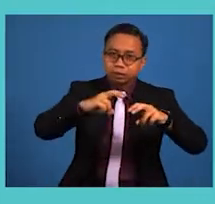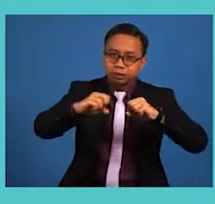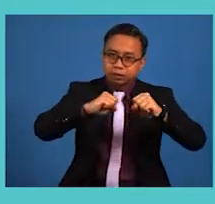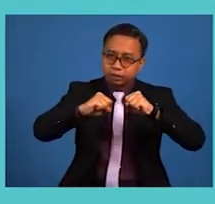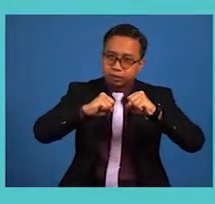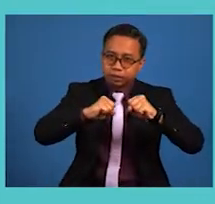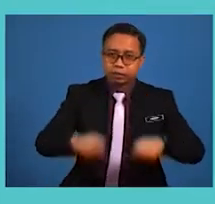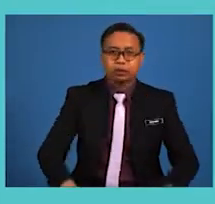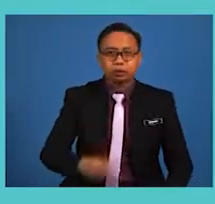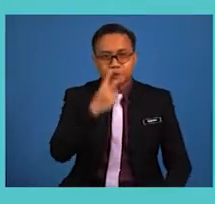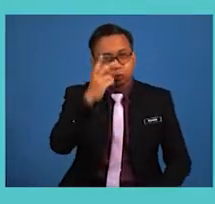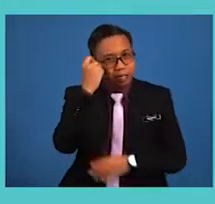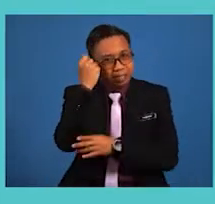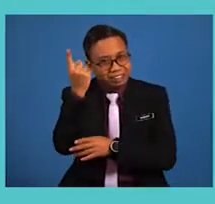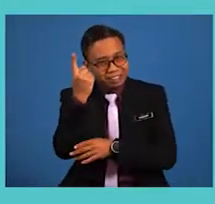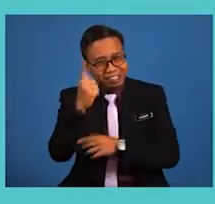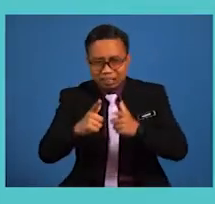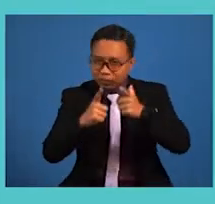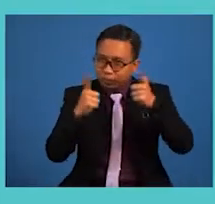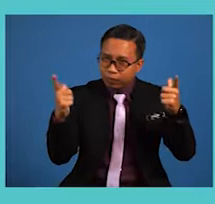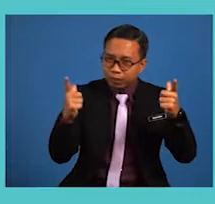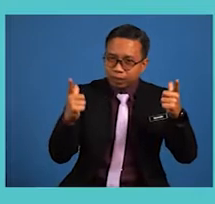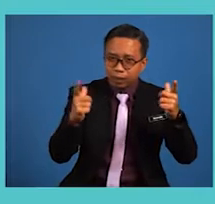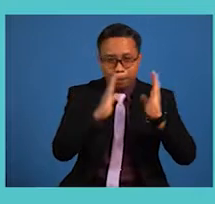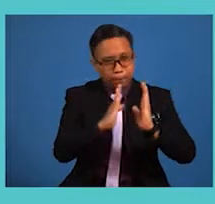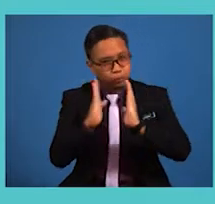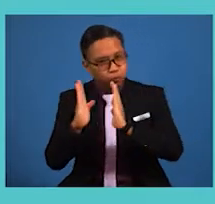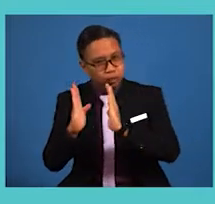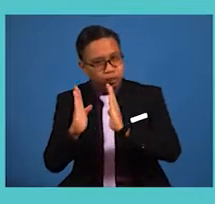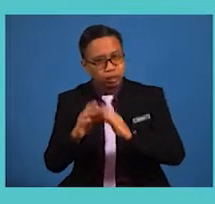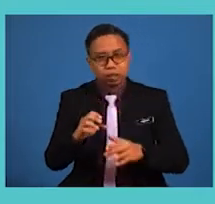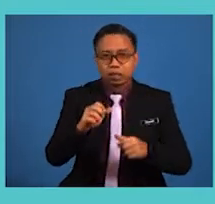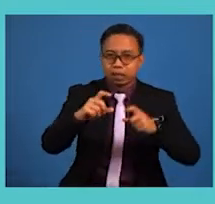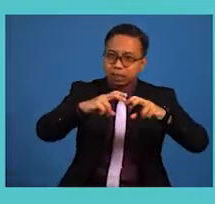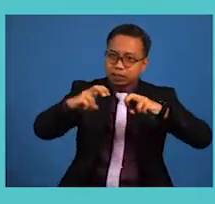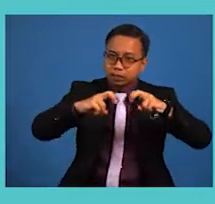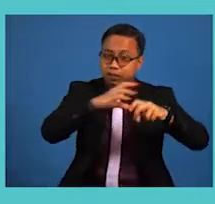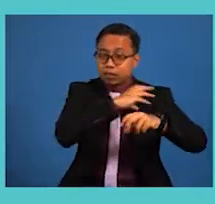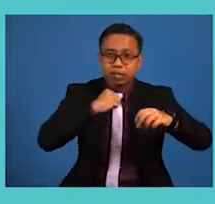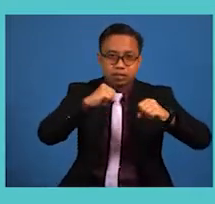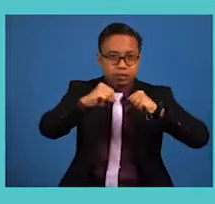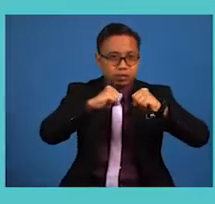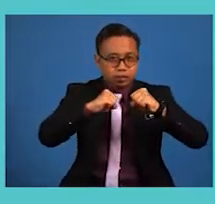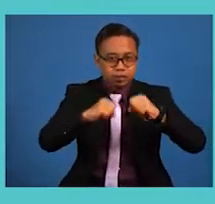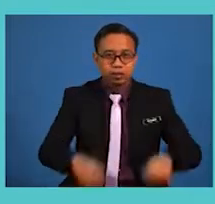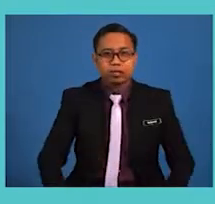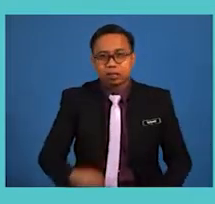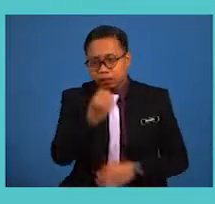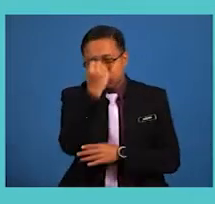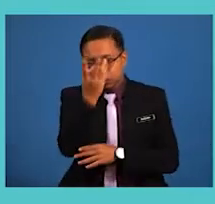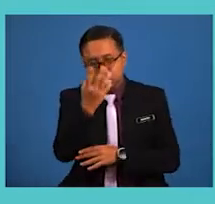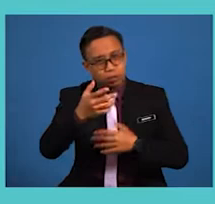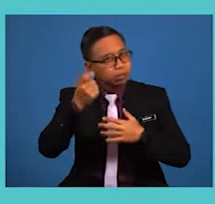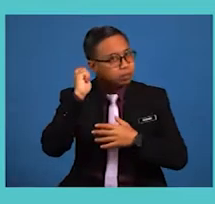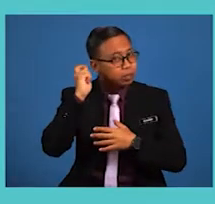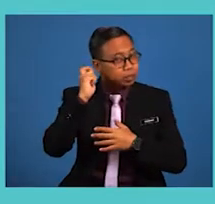First of all, you have to understand the difference between analysis and synthesis. As mentioned